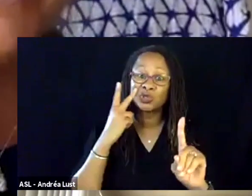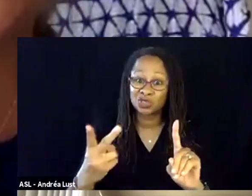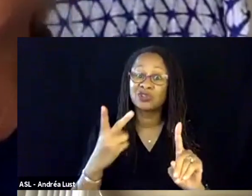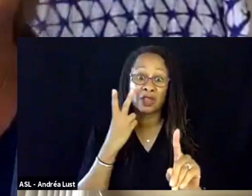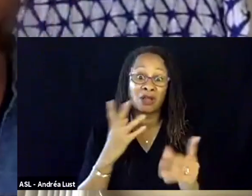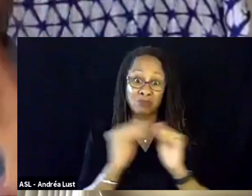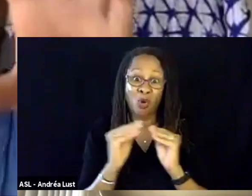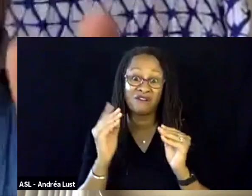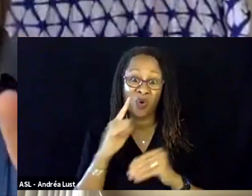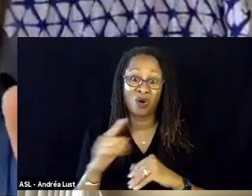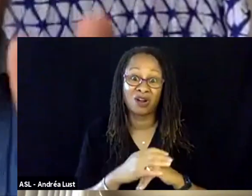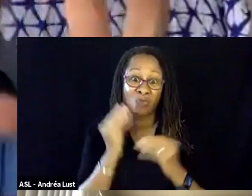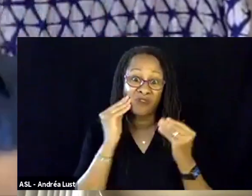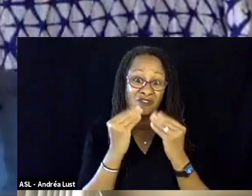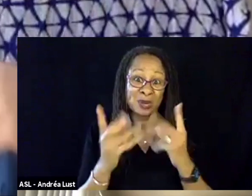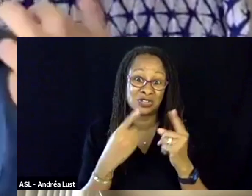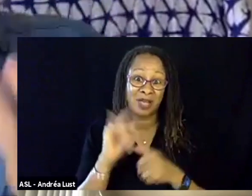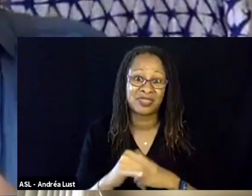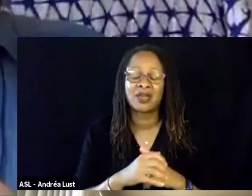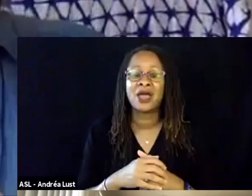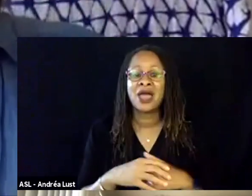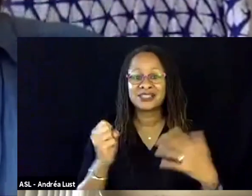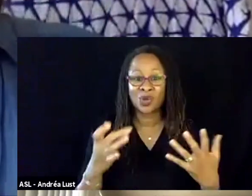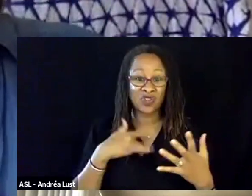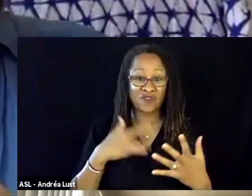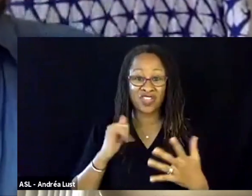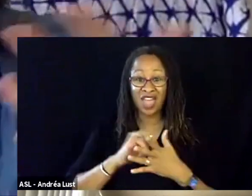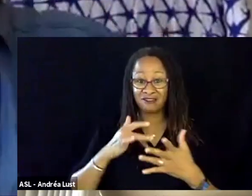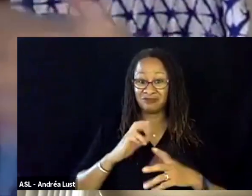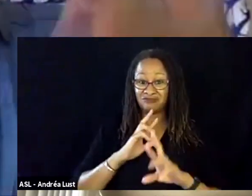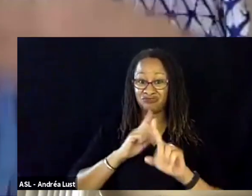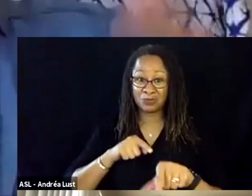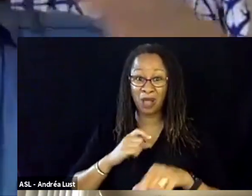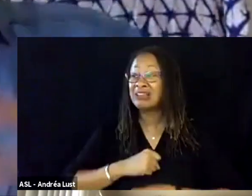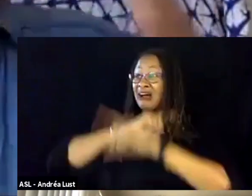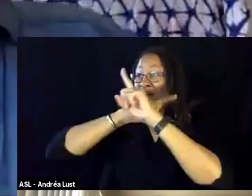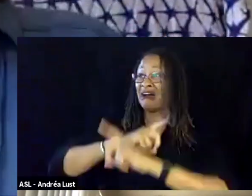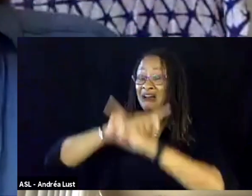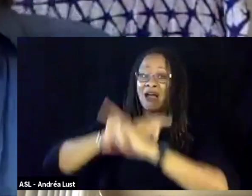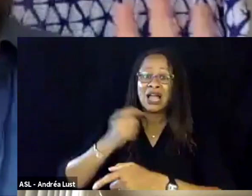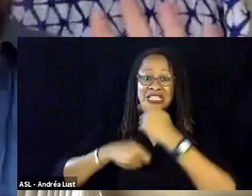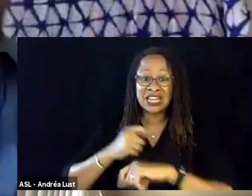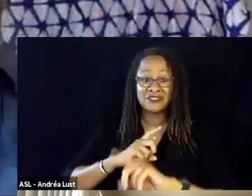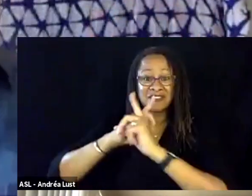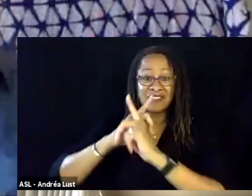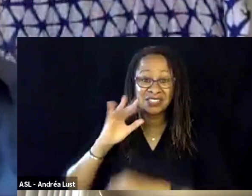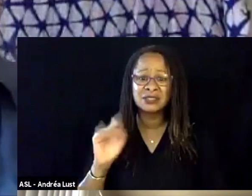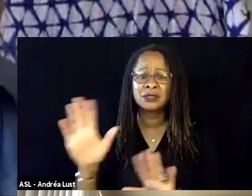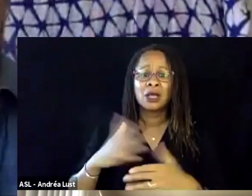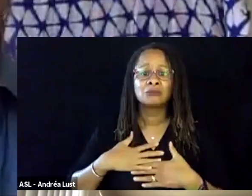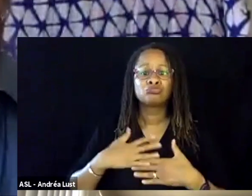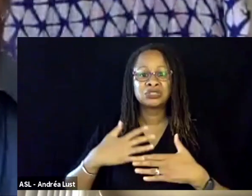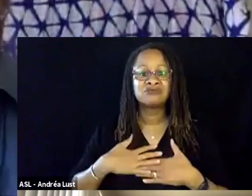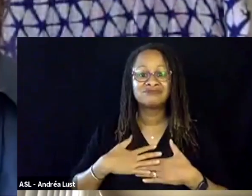Google. So when somebody tells you something and you have that white fragility response, instead of like trying to defend it, just breathe and